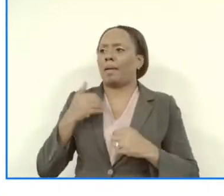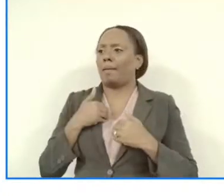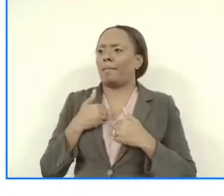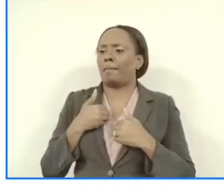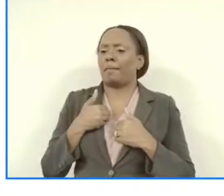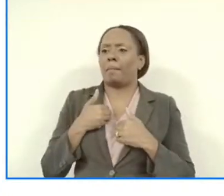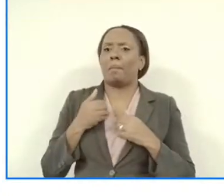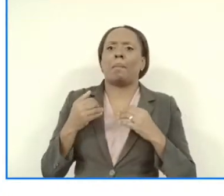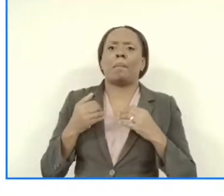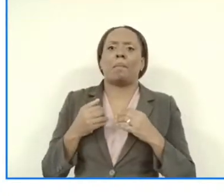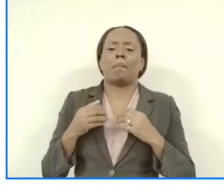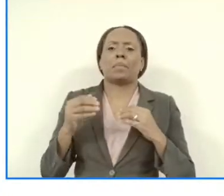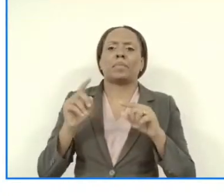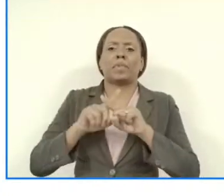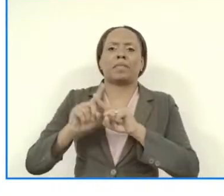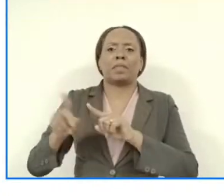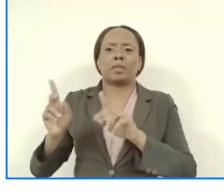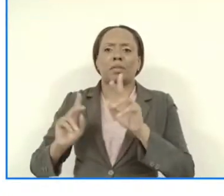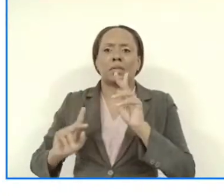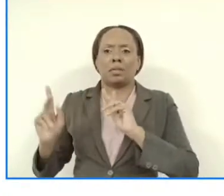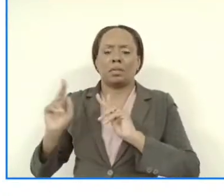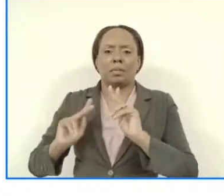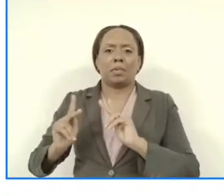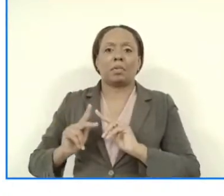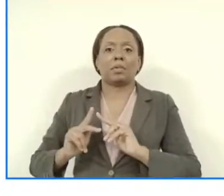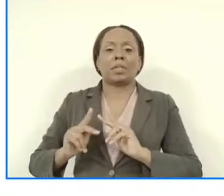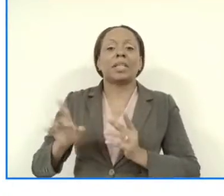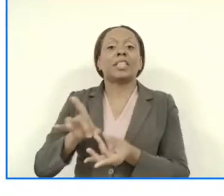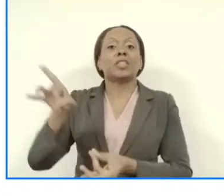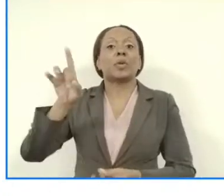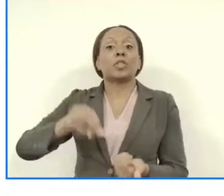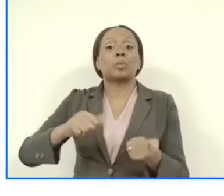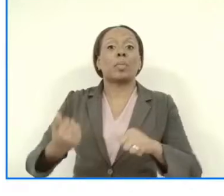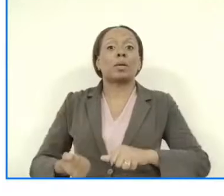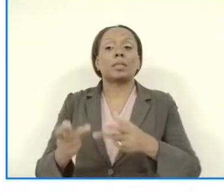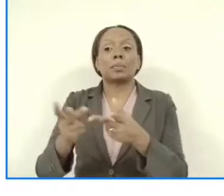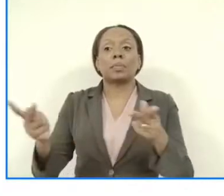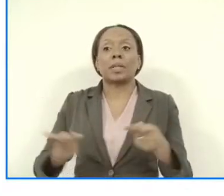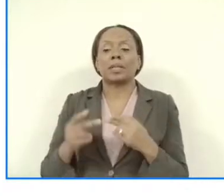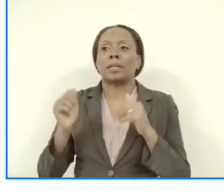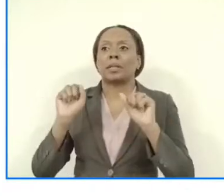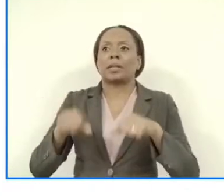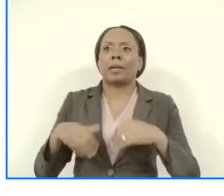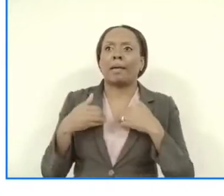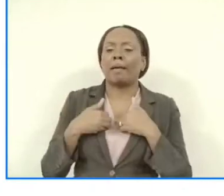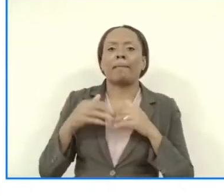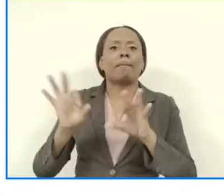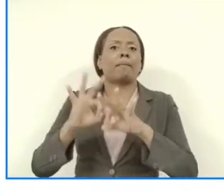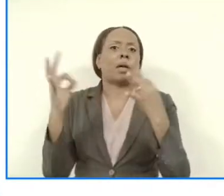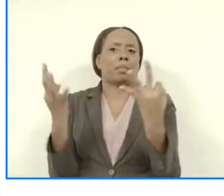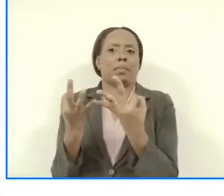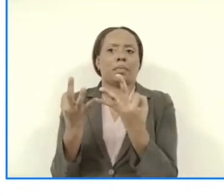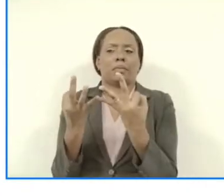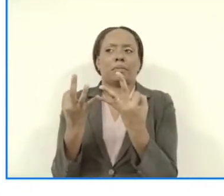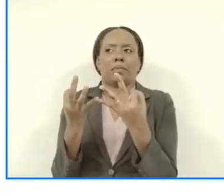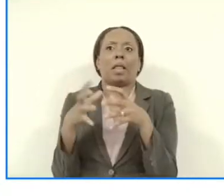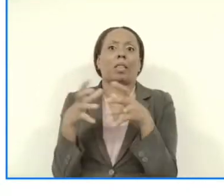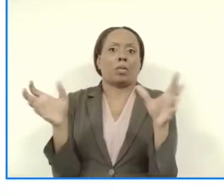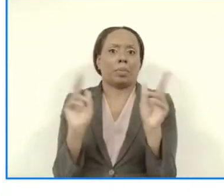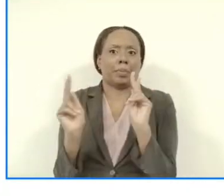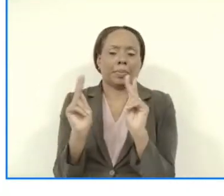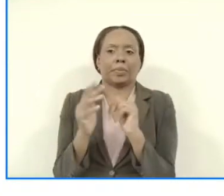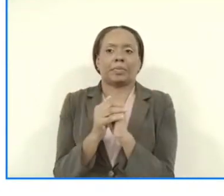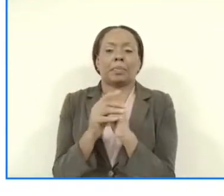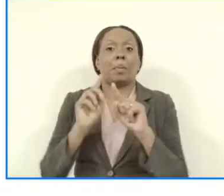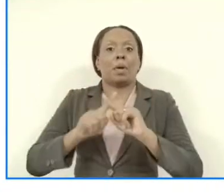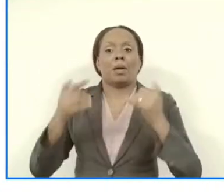the Spiritual Baptists are 2, 3, and 4 bedrooms, so they can accommodate families as well. Right now,